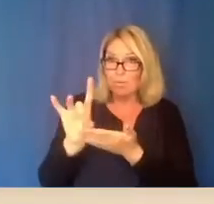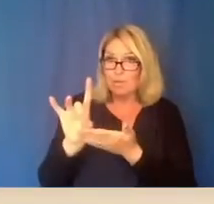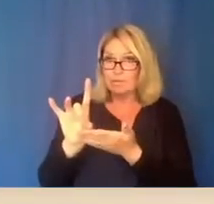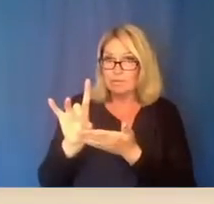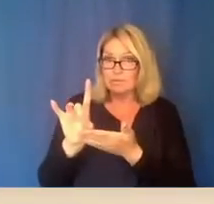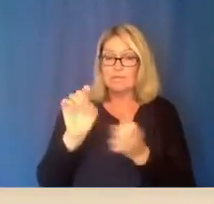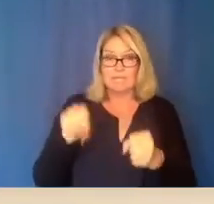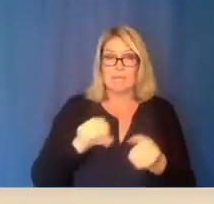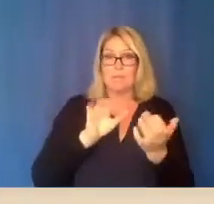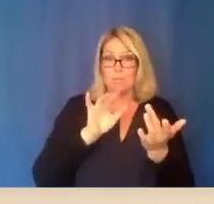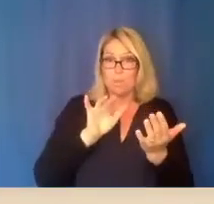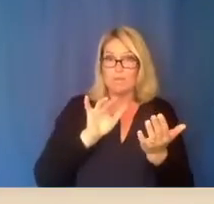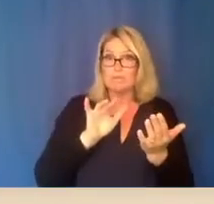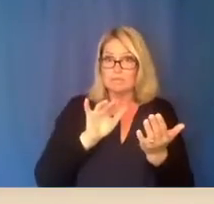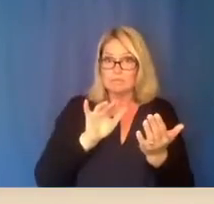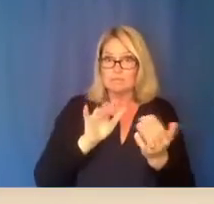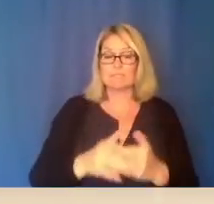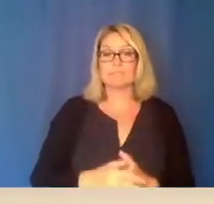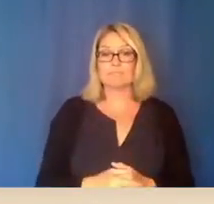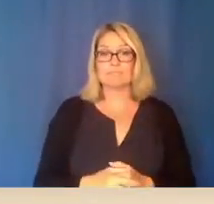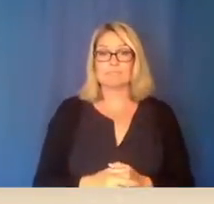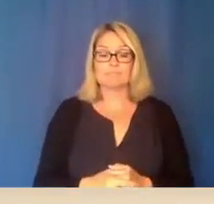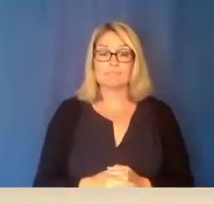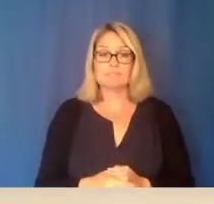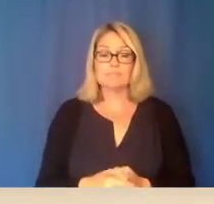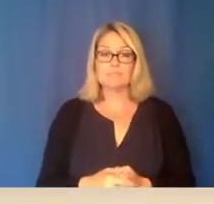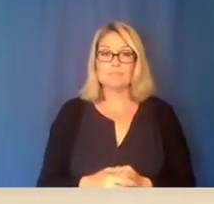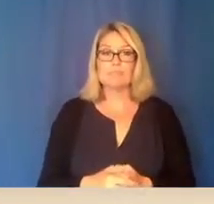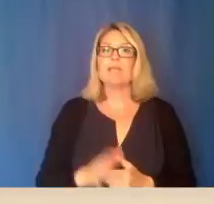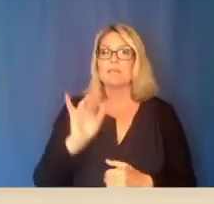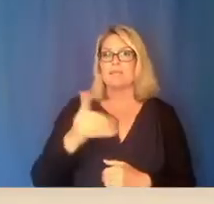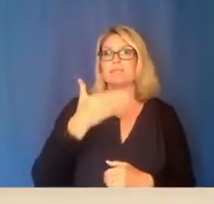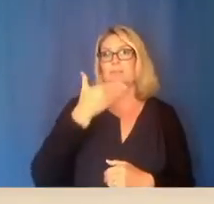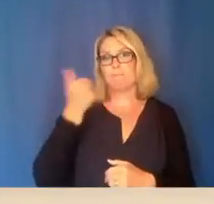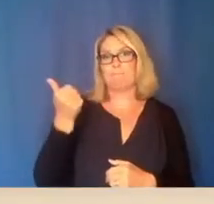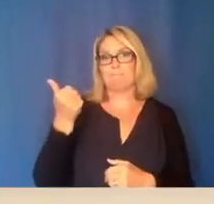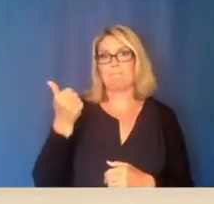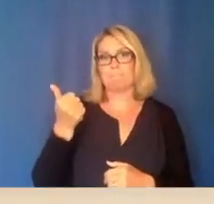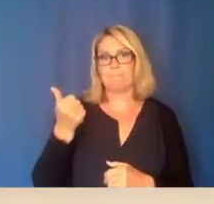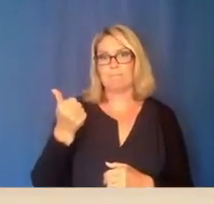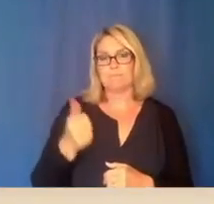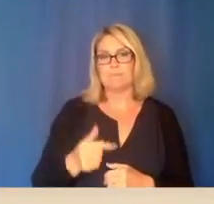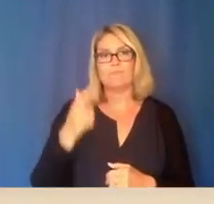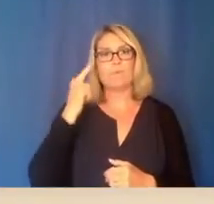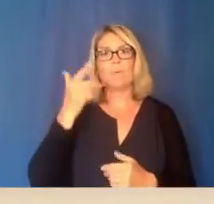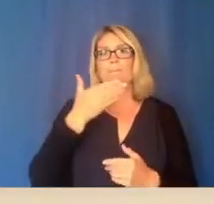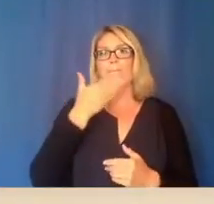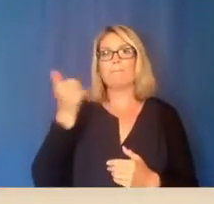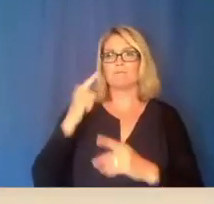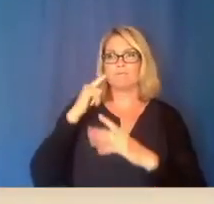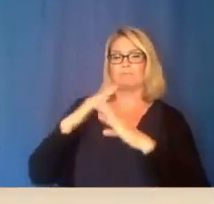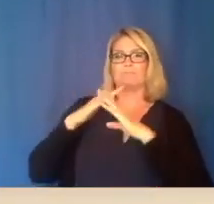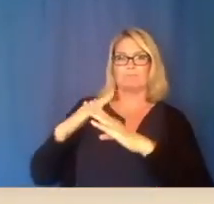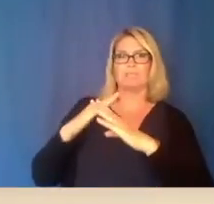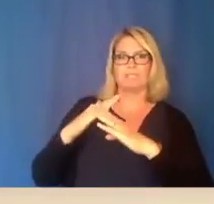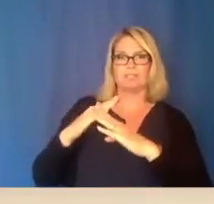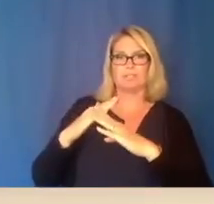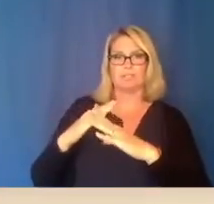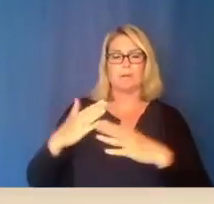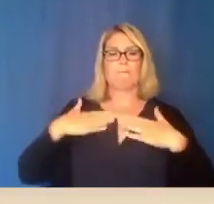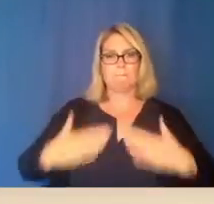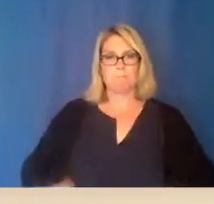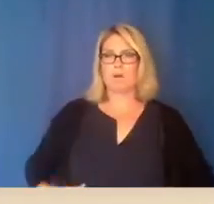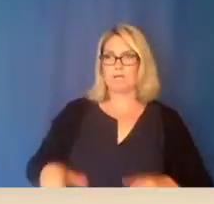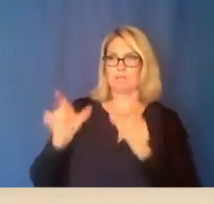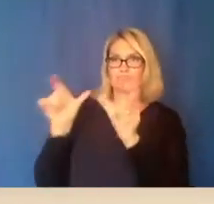between the two doses, that is certainly best in terms of providing the best kind of protection, immunity,